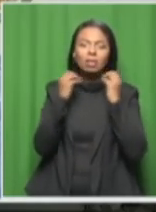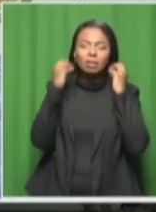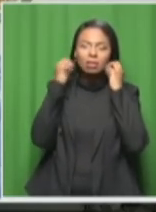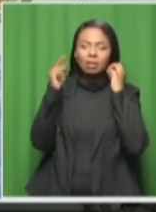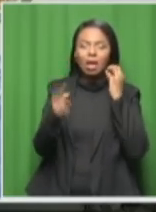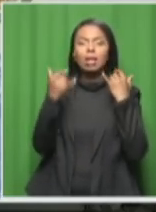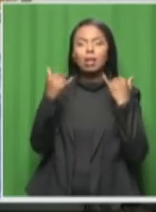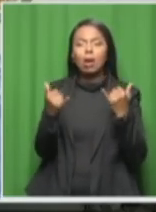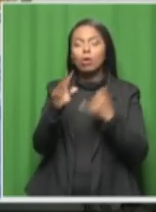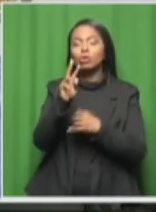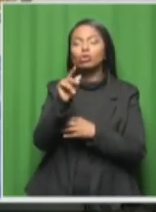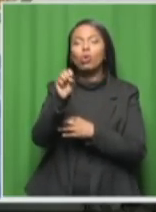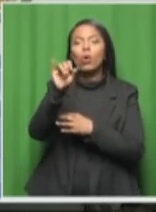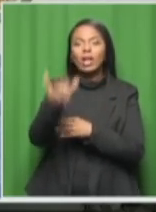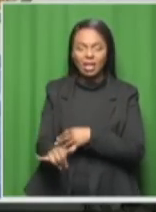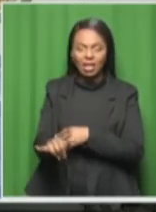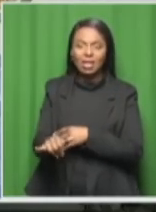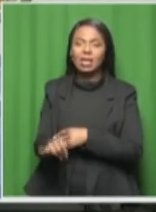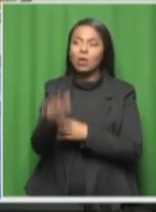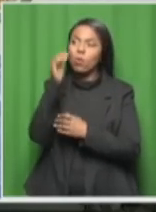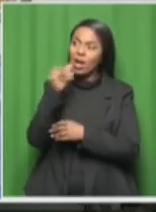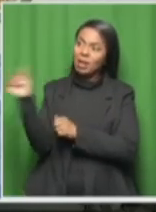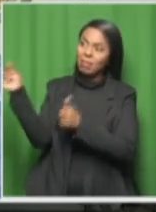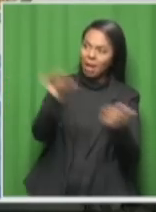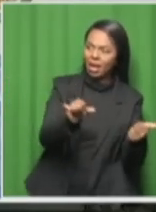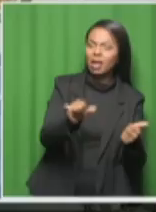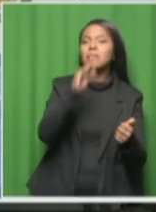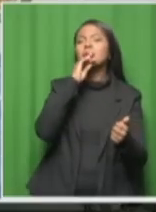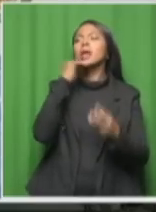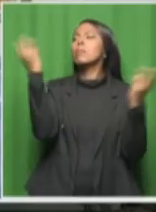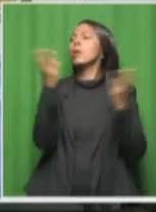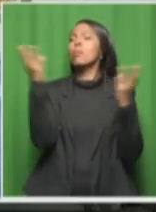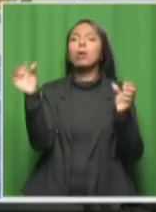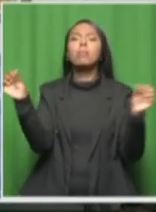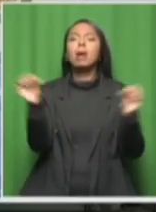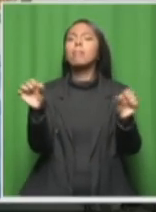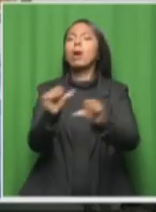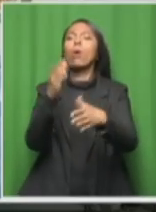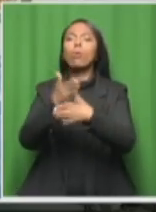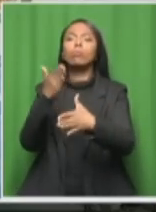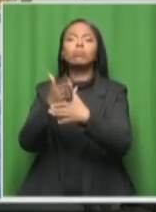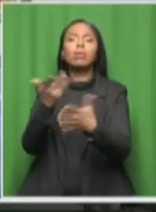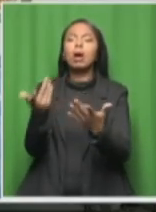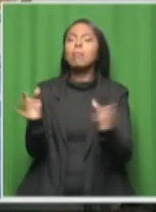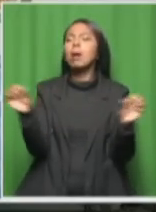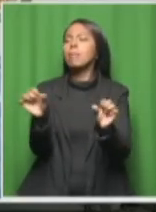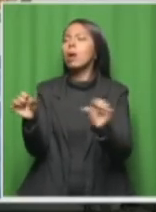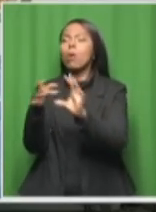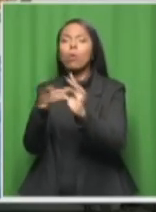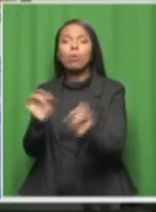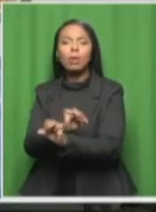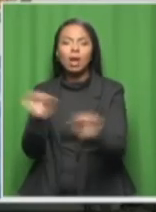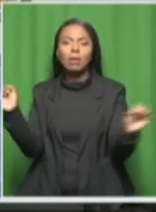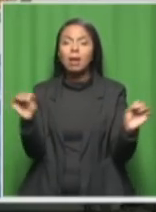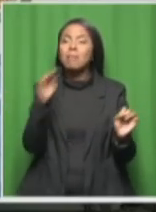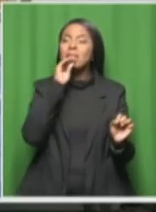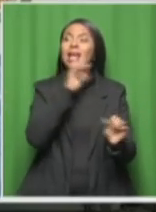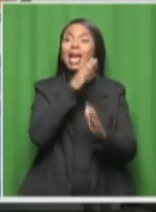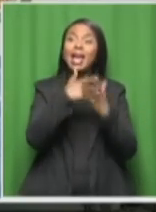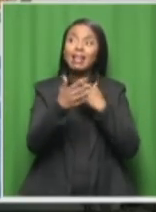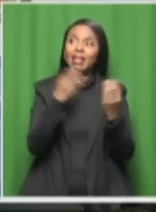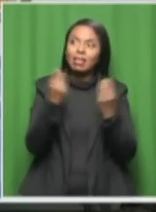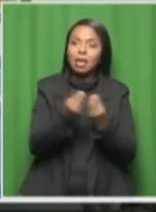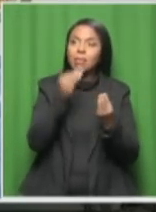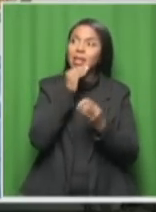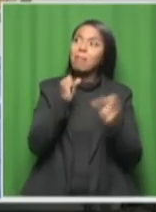end, people could go back home very safely. So refugee status all over the world is never meant to be permanent. But some